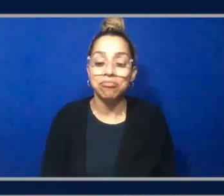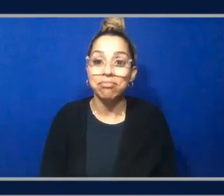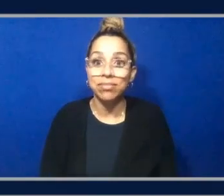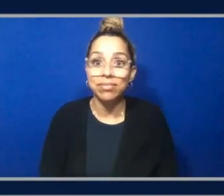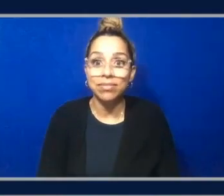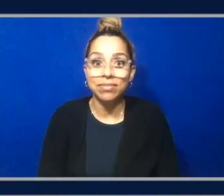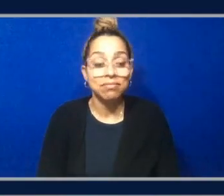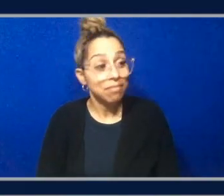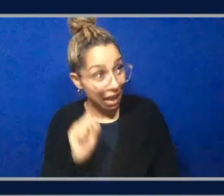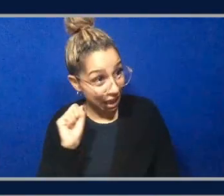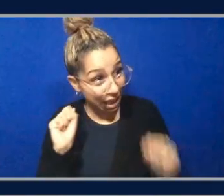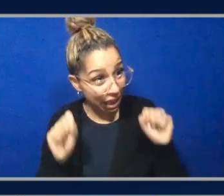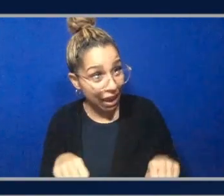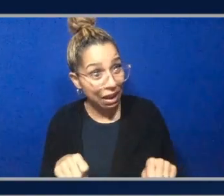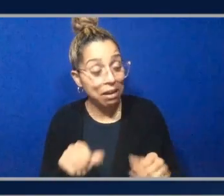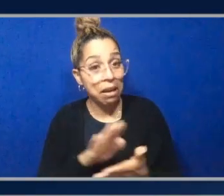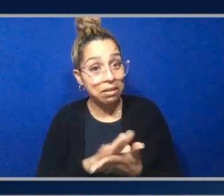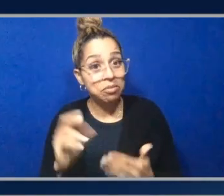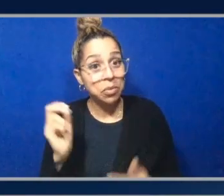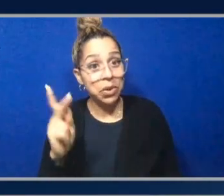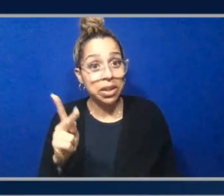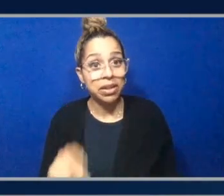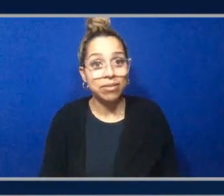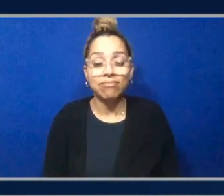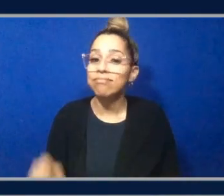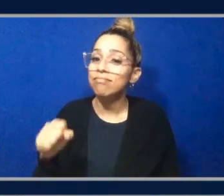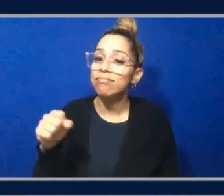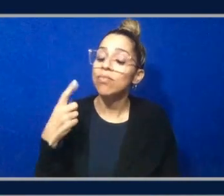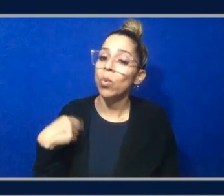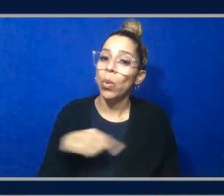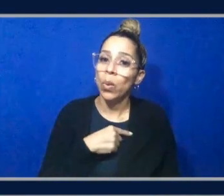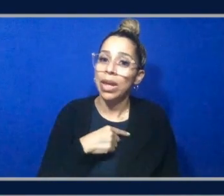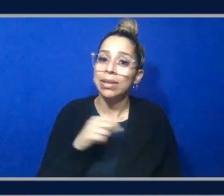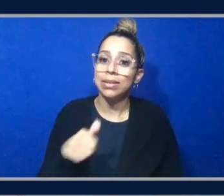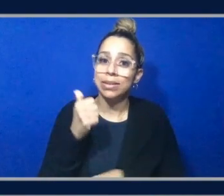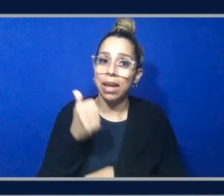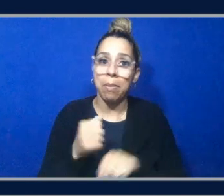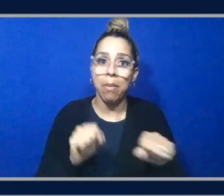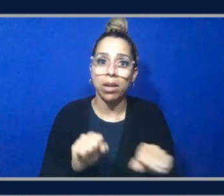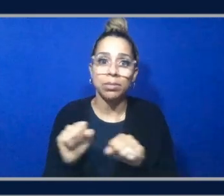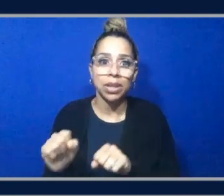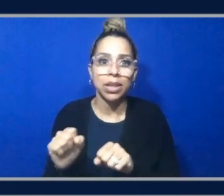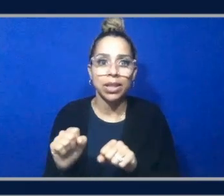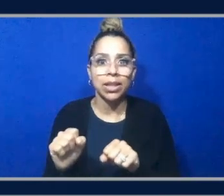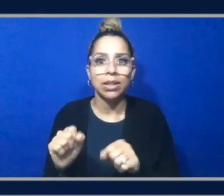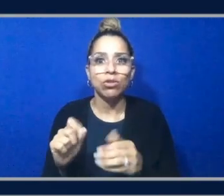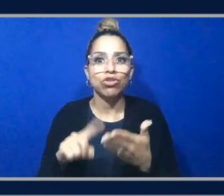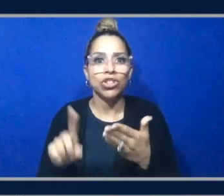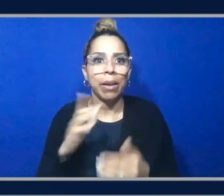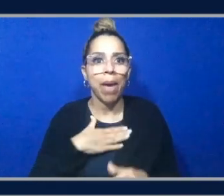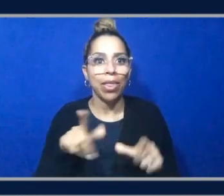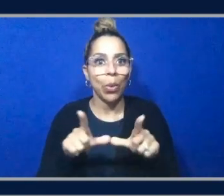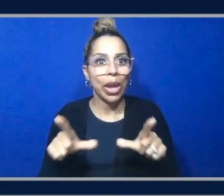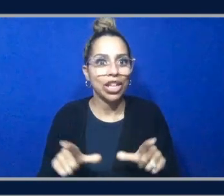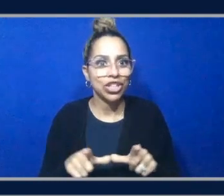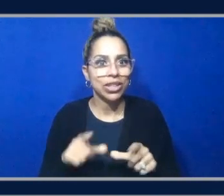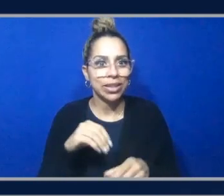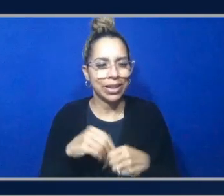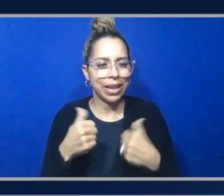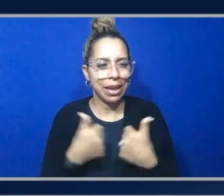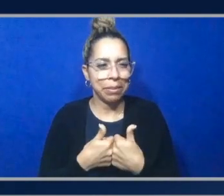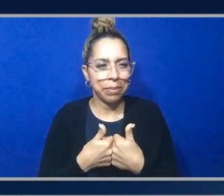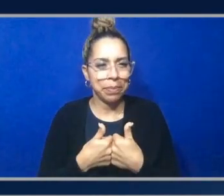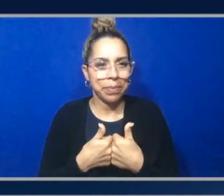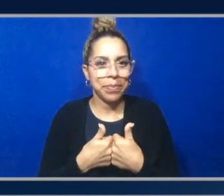that. Nice. Okay. Because we've given it the possibility to check for my location in the game, and so it